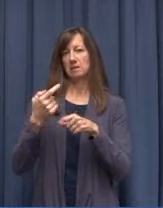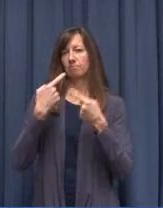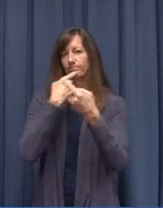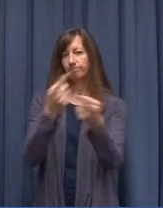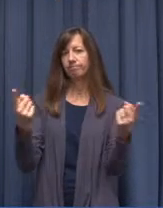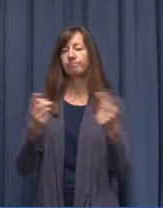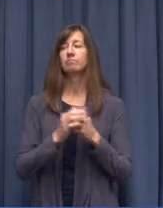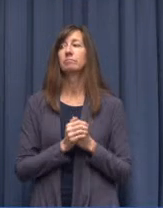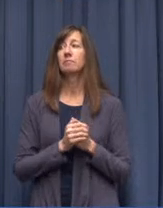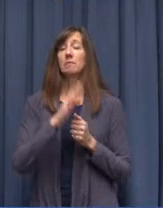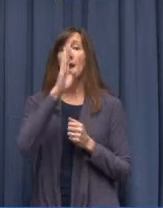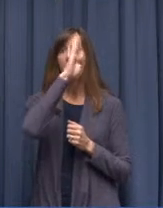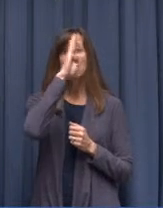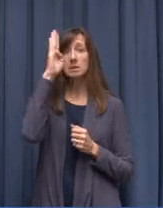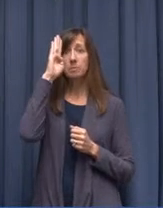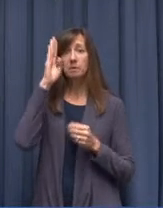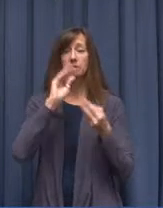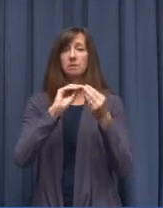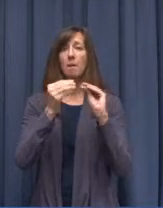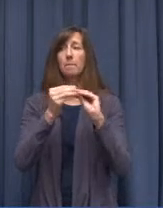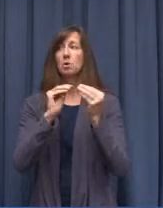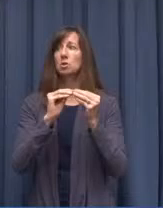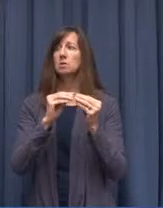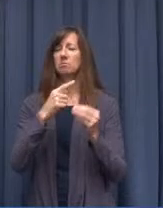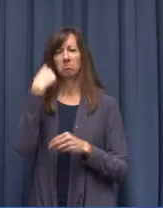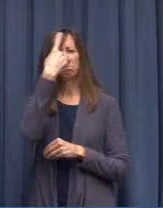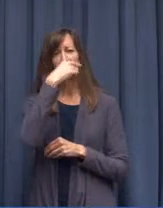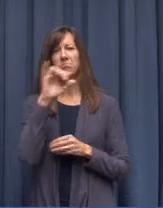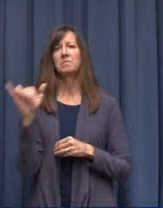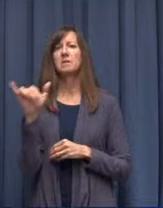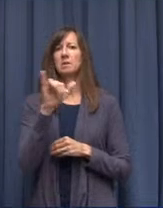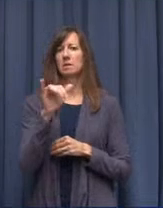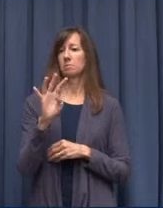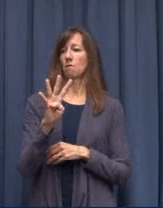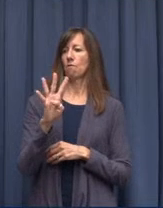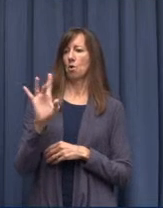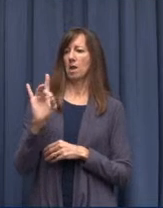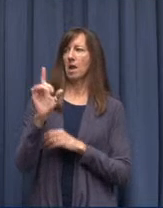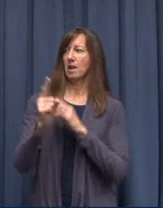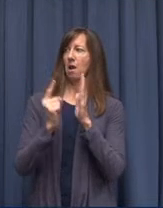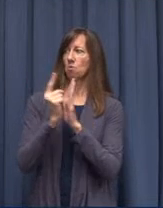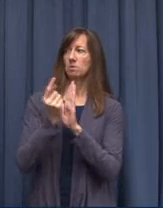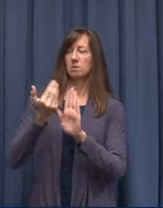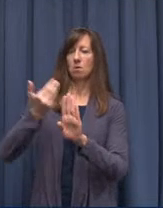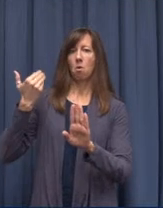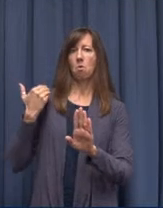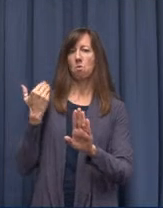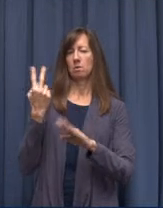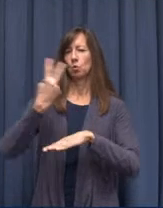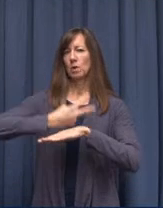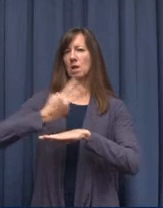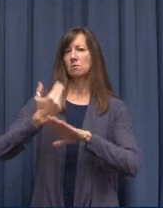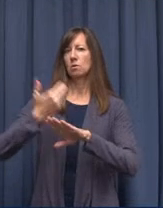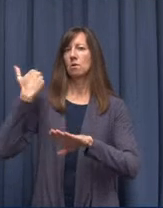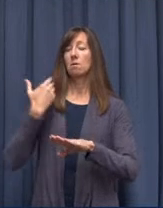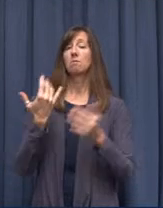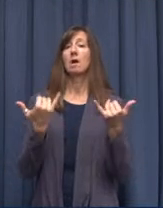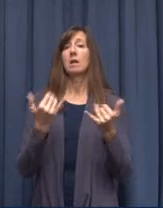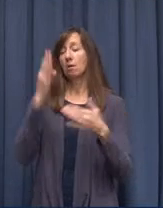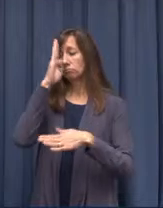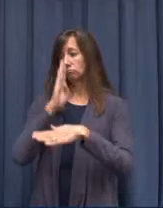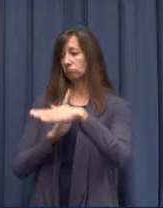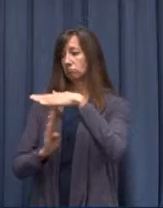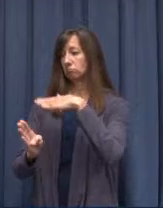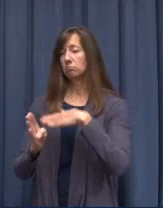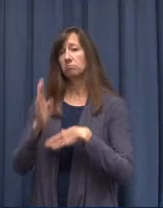Hospitalizations look the same as 48 hours ago. We're at 12 in the hospital, or in our hospitals right now, one of